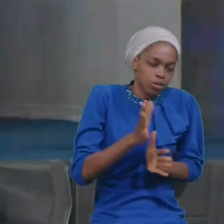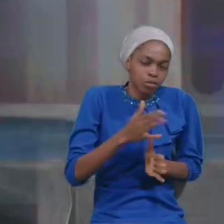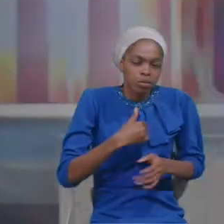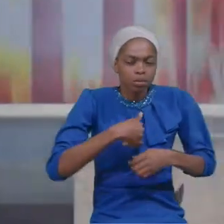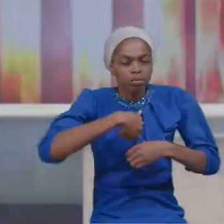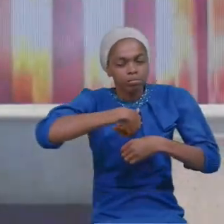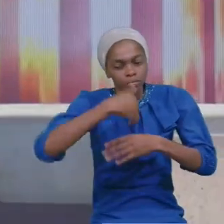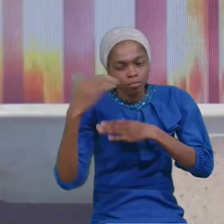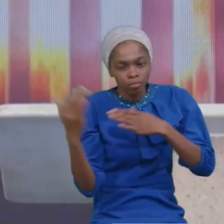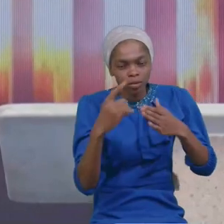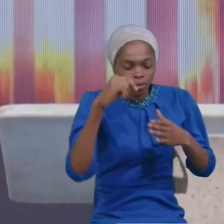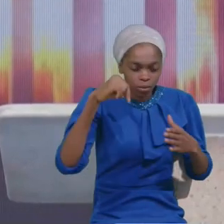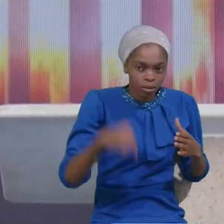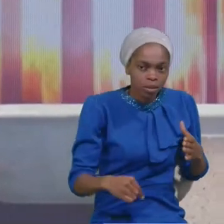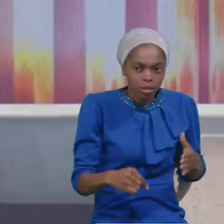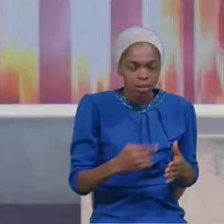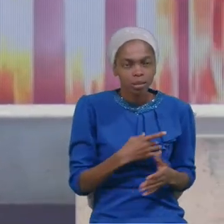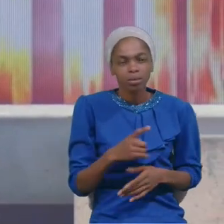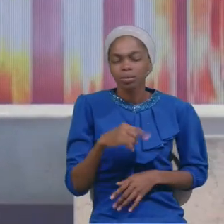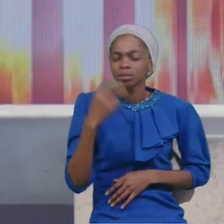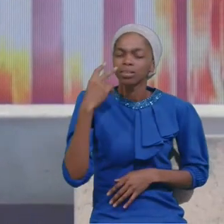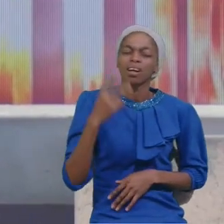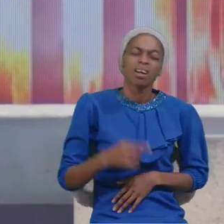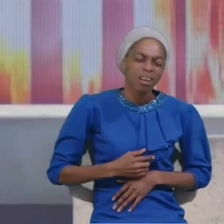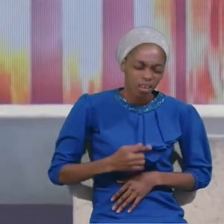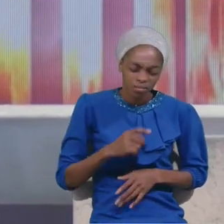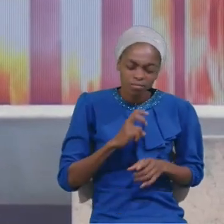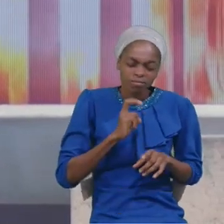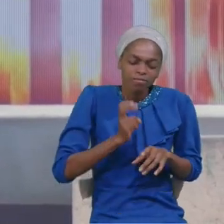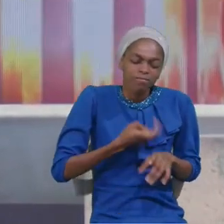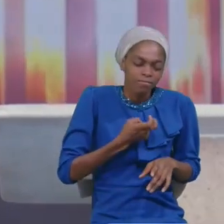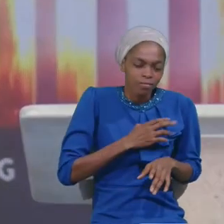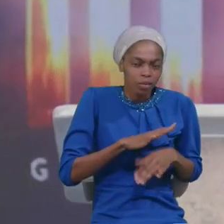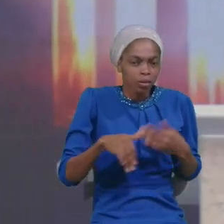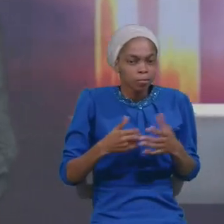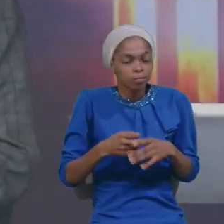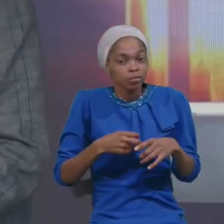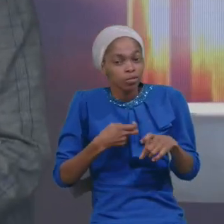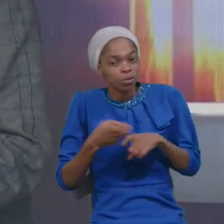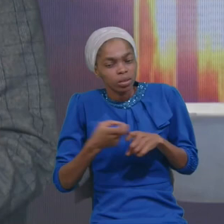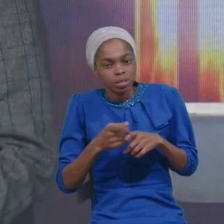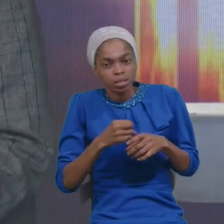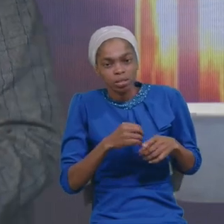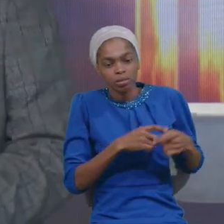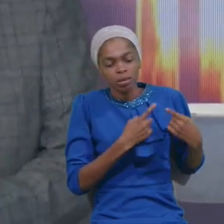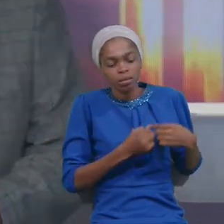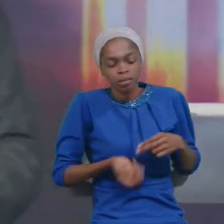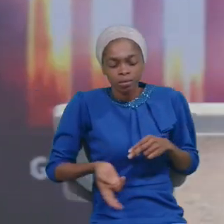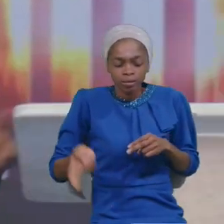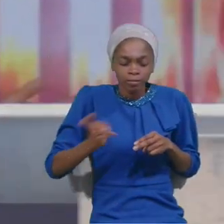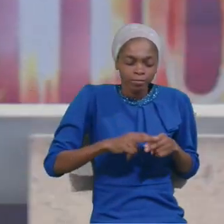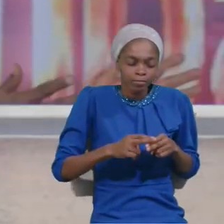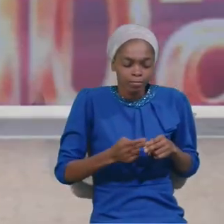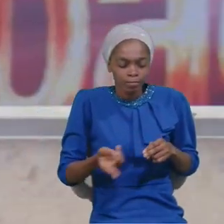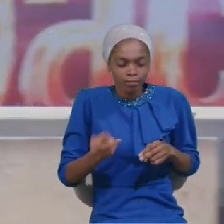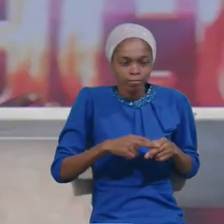as they accumulate, high blood pressure comes, and they accumulate, then ulcer comes, and